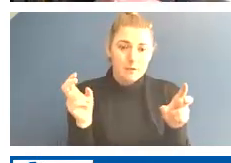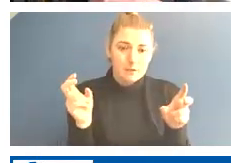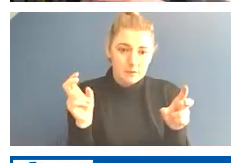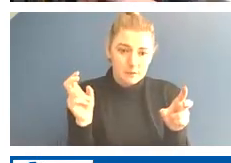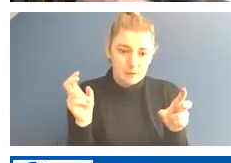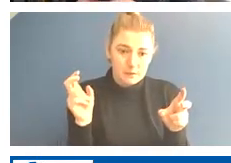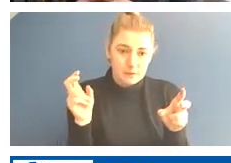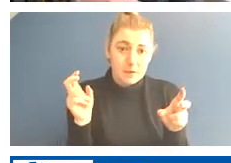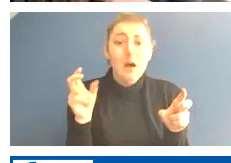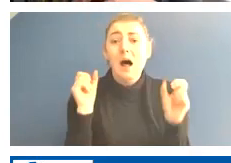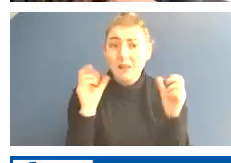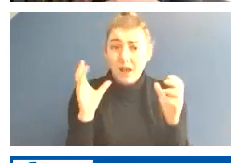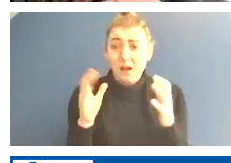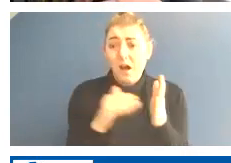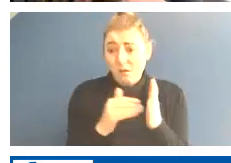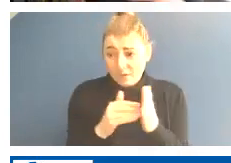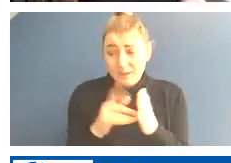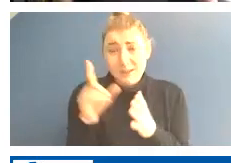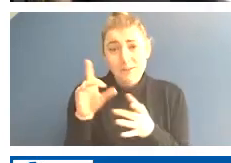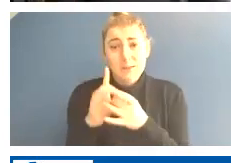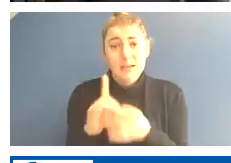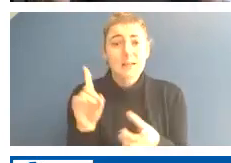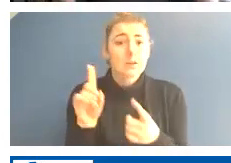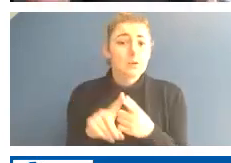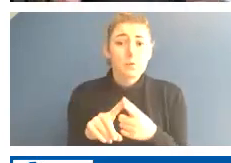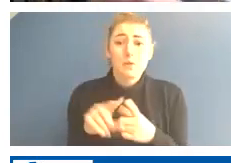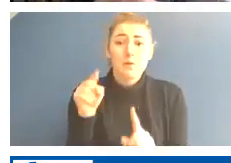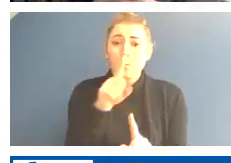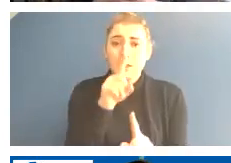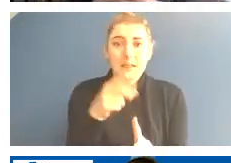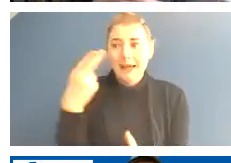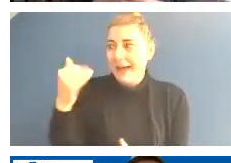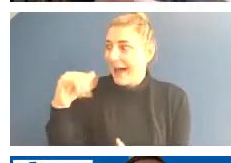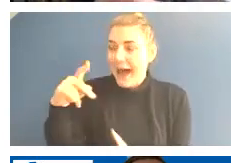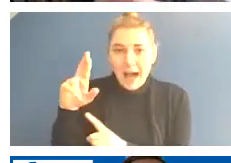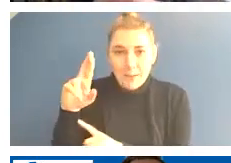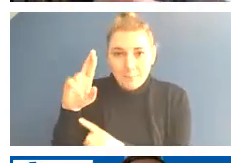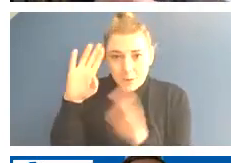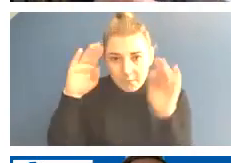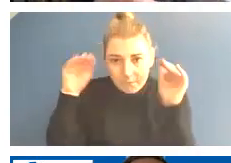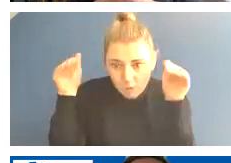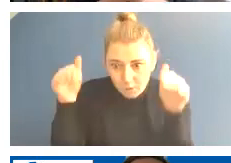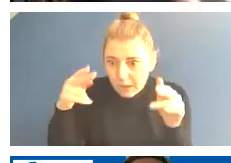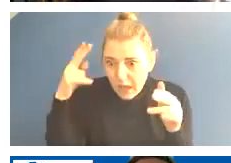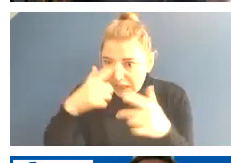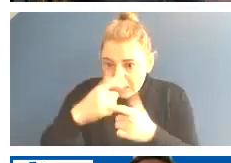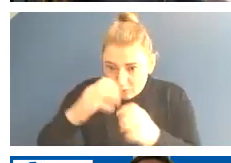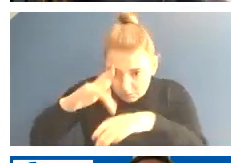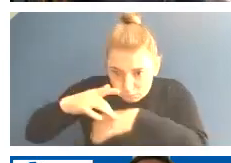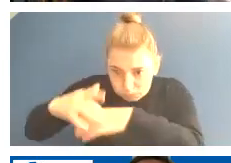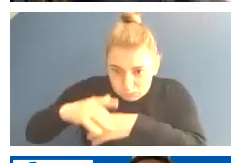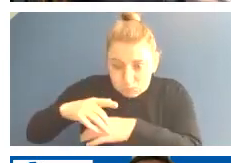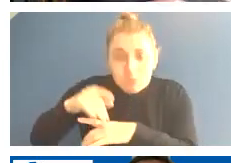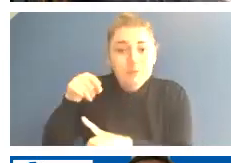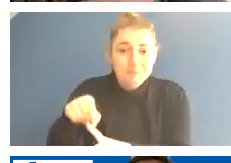feedback, a lot of times it has to do with that very hyper-focused, high interest sort of areas. And there